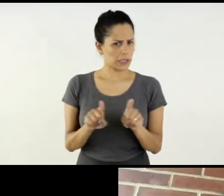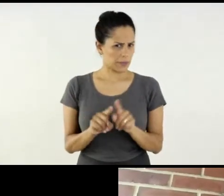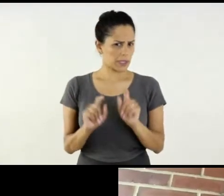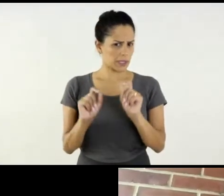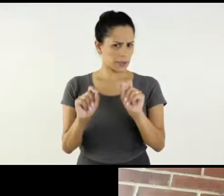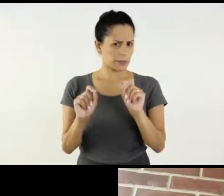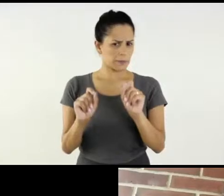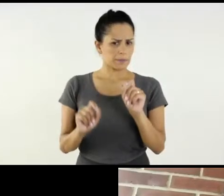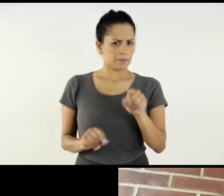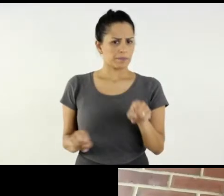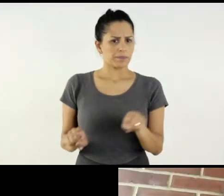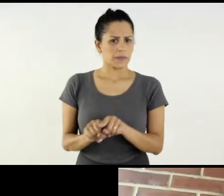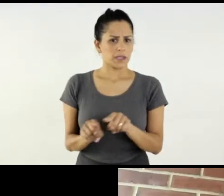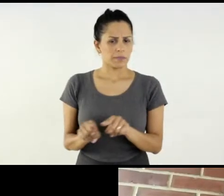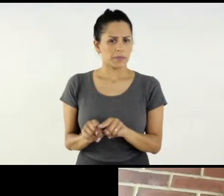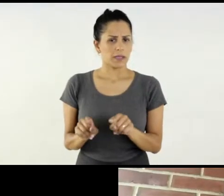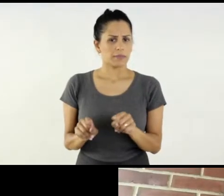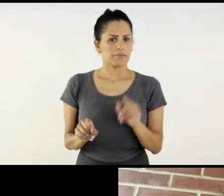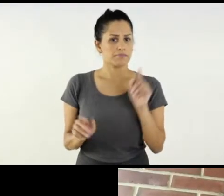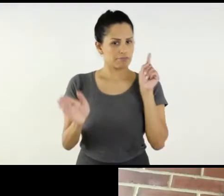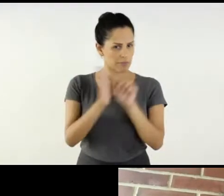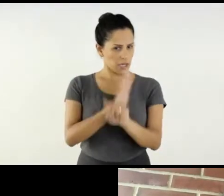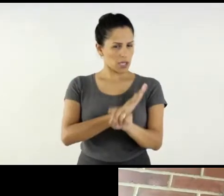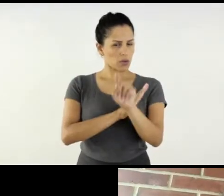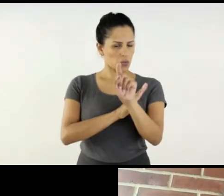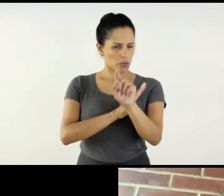question. It comes from Flavia Yumi.